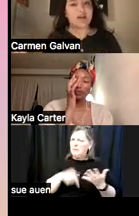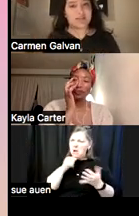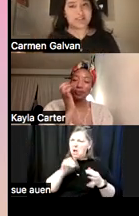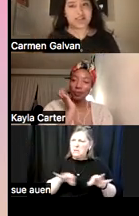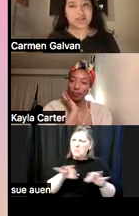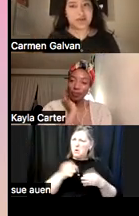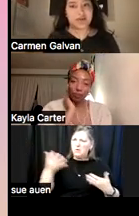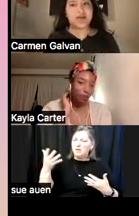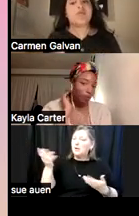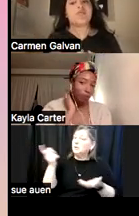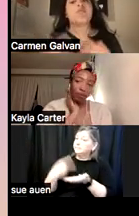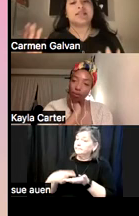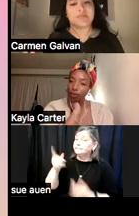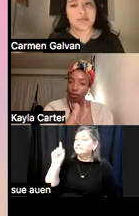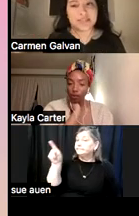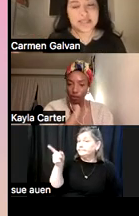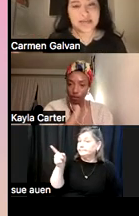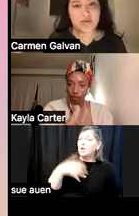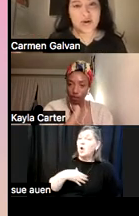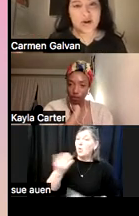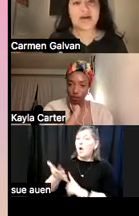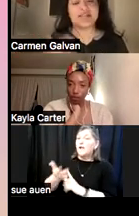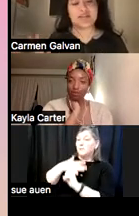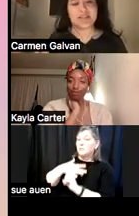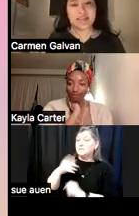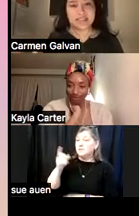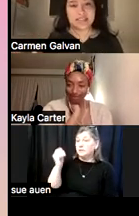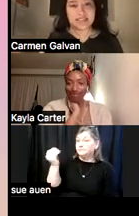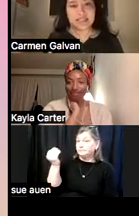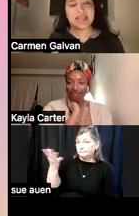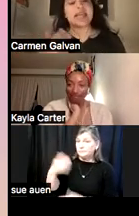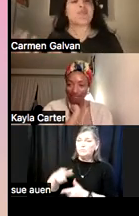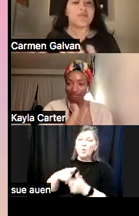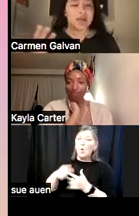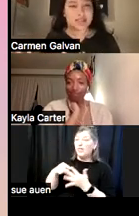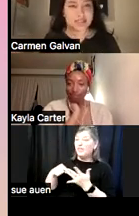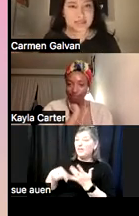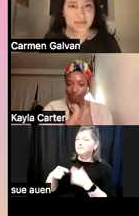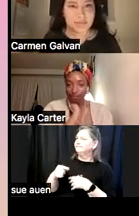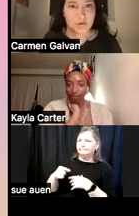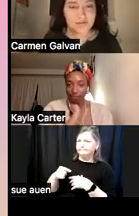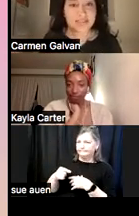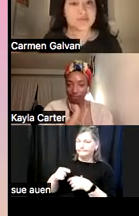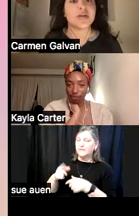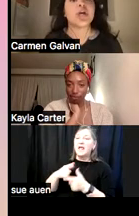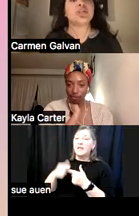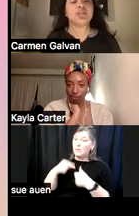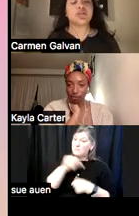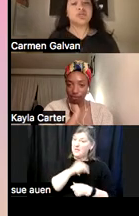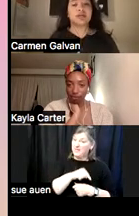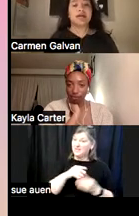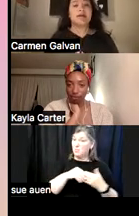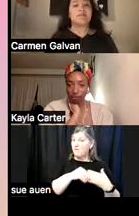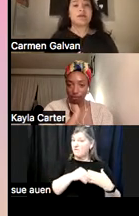have that conversation about white supremacy or how different things exist. And can we make this a little bit more flexible